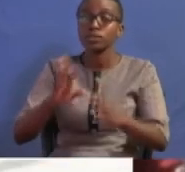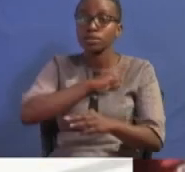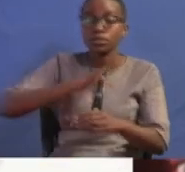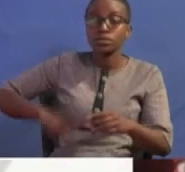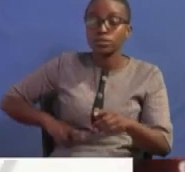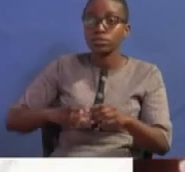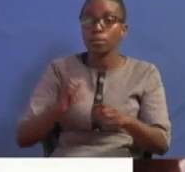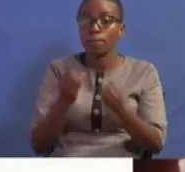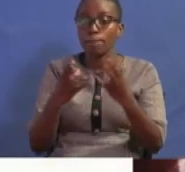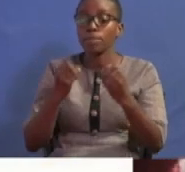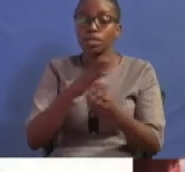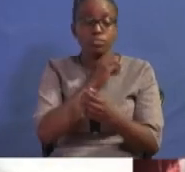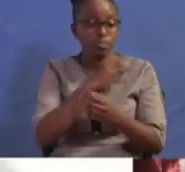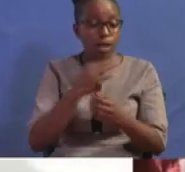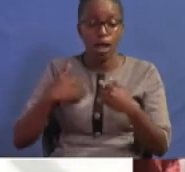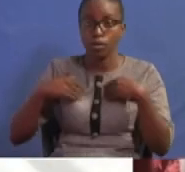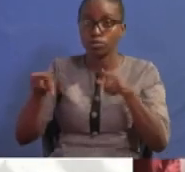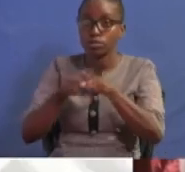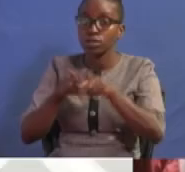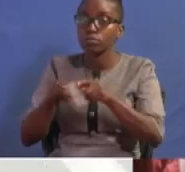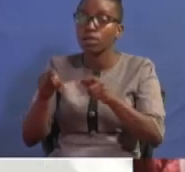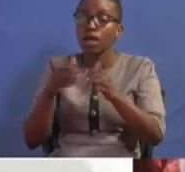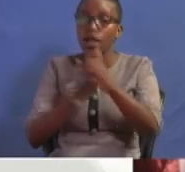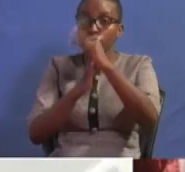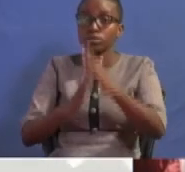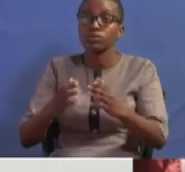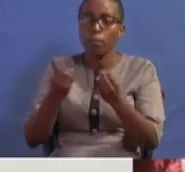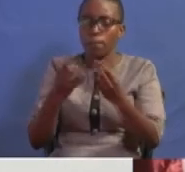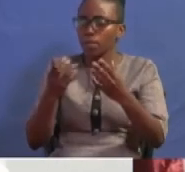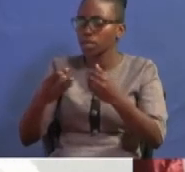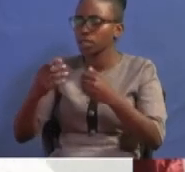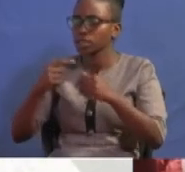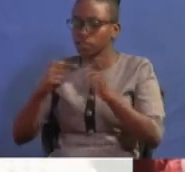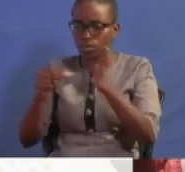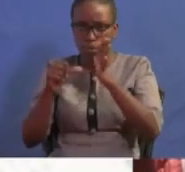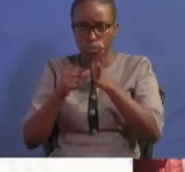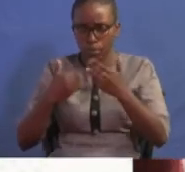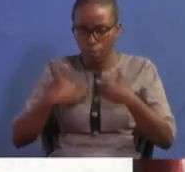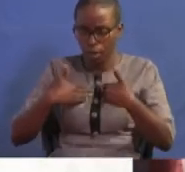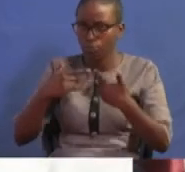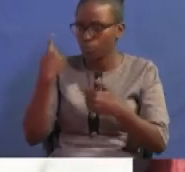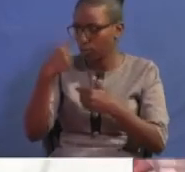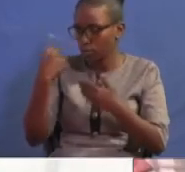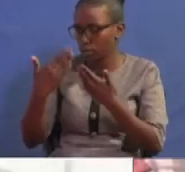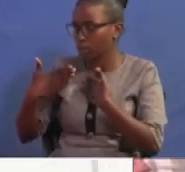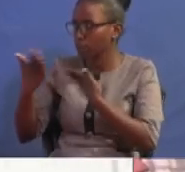argued that it may put many religious organizations at risk of facing closure. Dennis Munyi, KUTV.